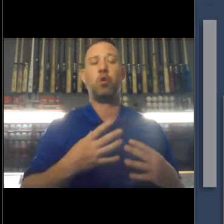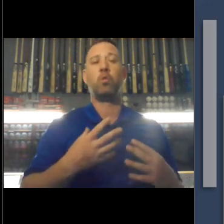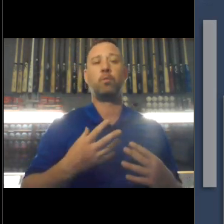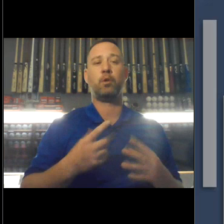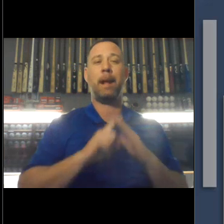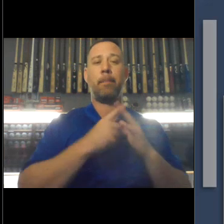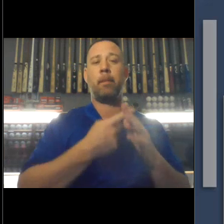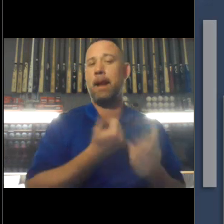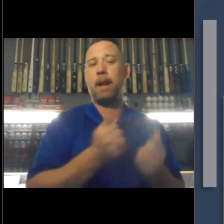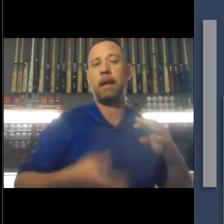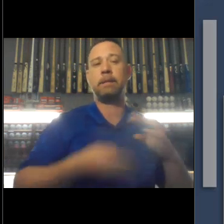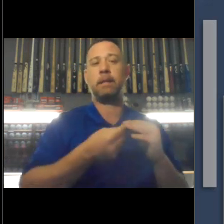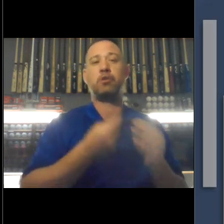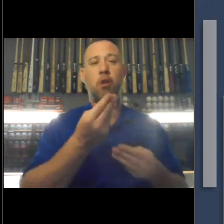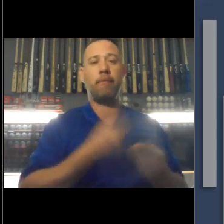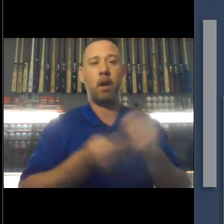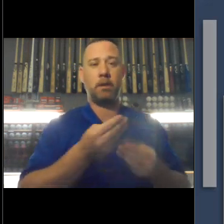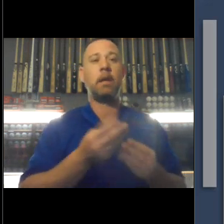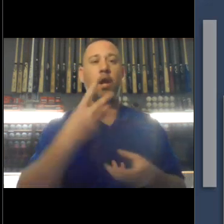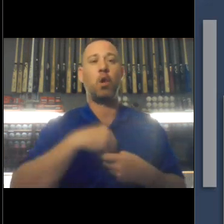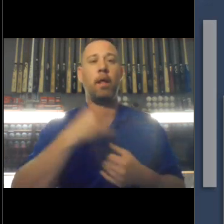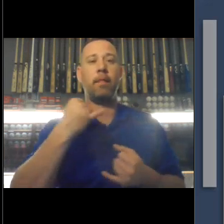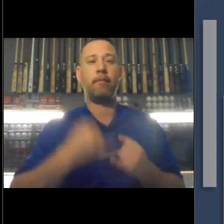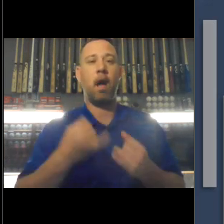that is included in the final budget.